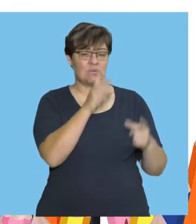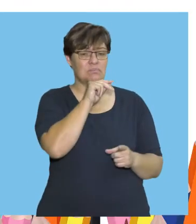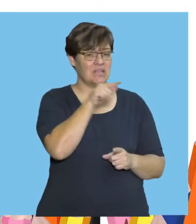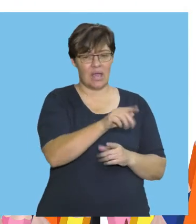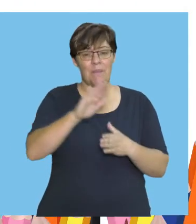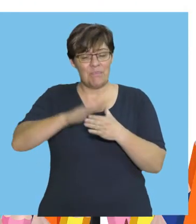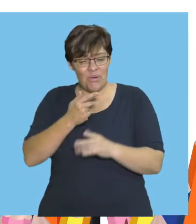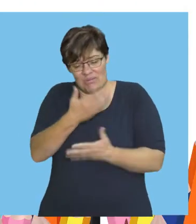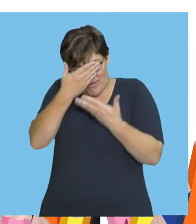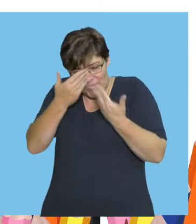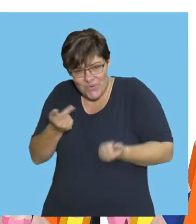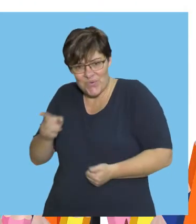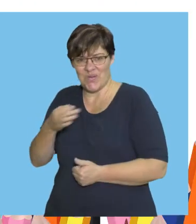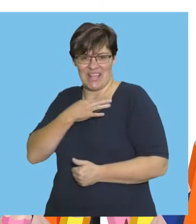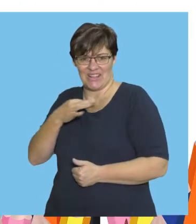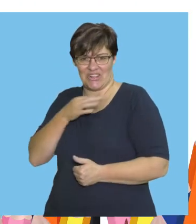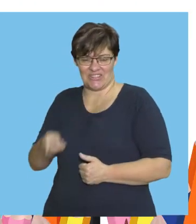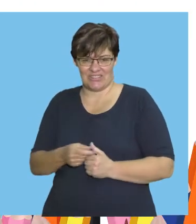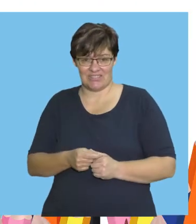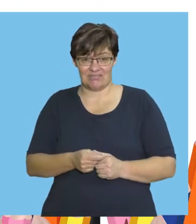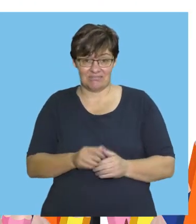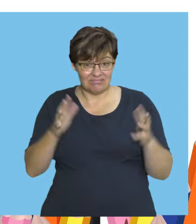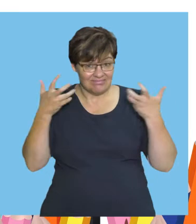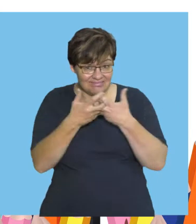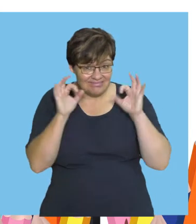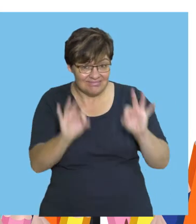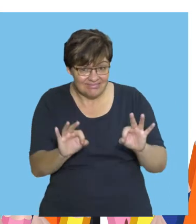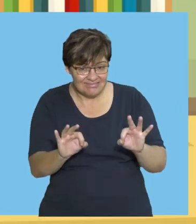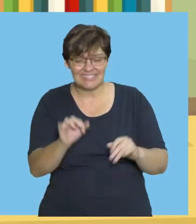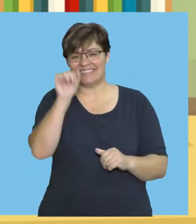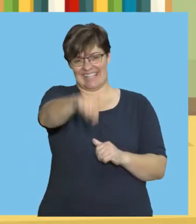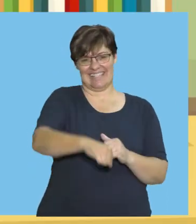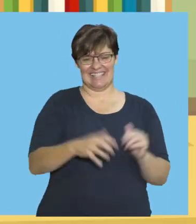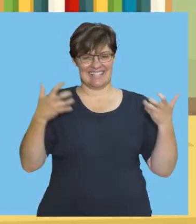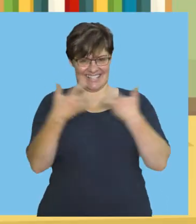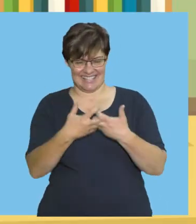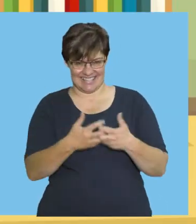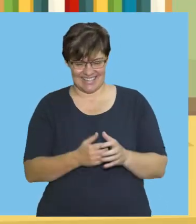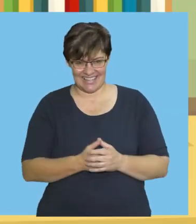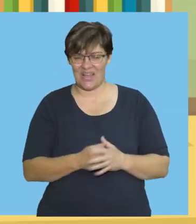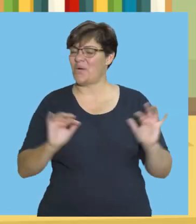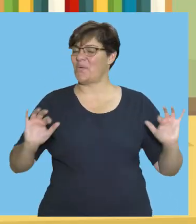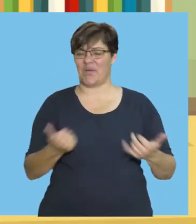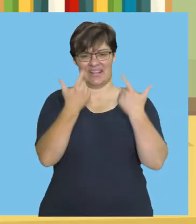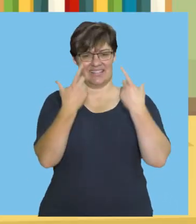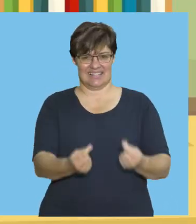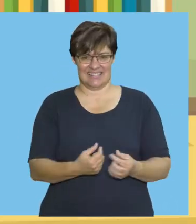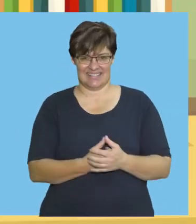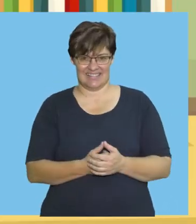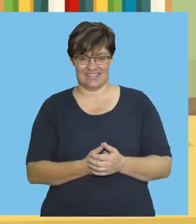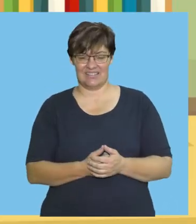her because he doesn't know English. Does that make sense? Yes. Well